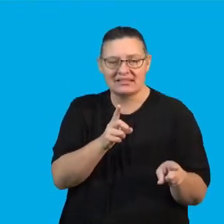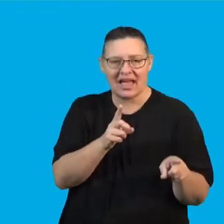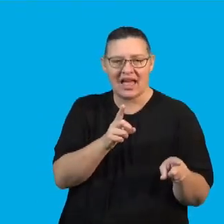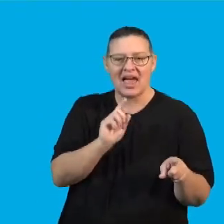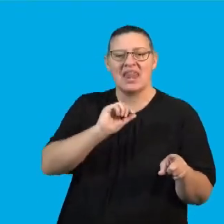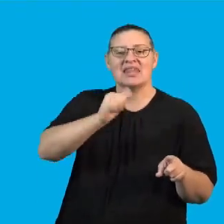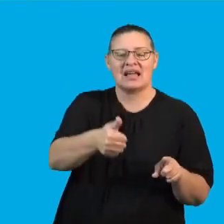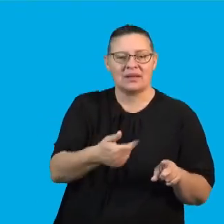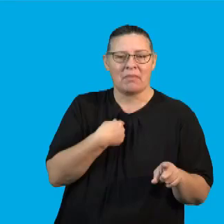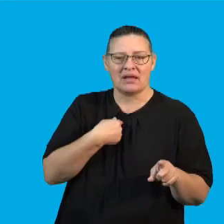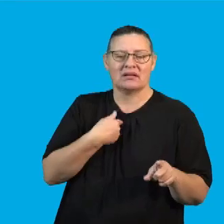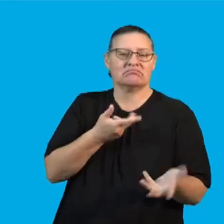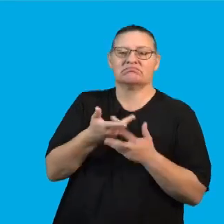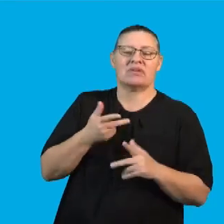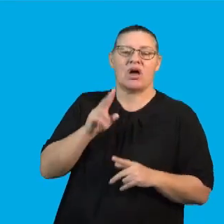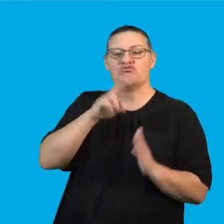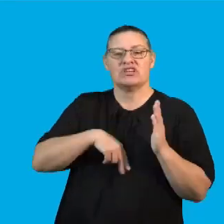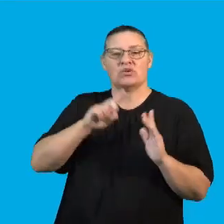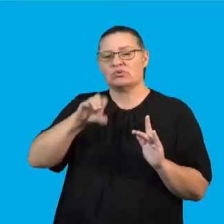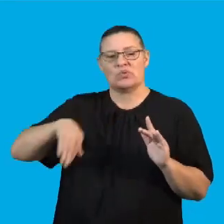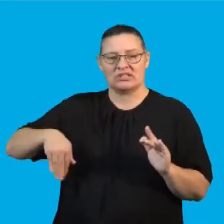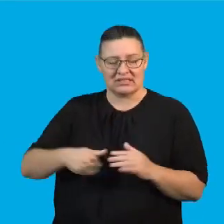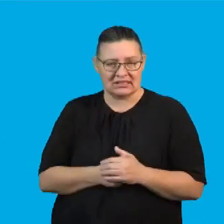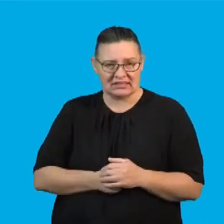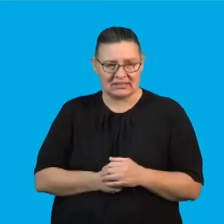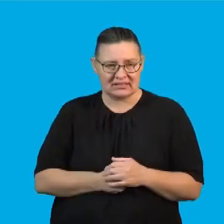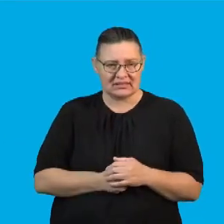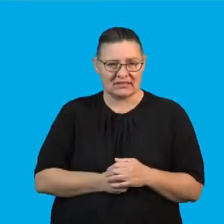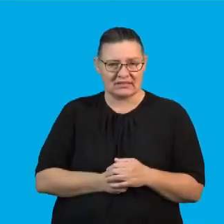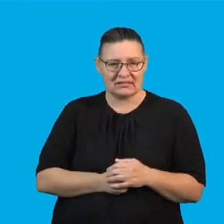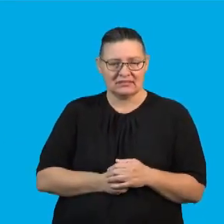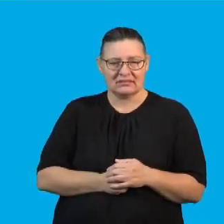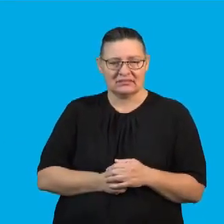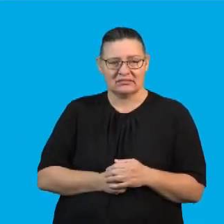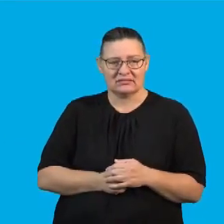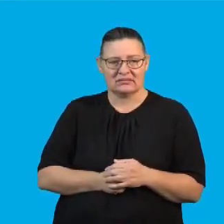the answer for the next question before you even engaged on the question itself.